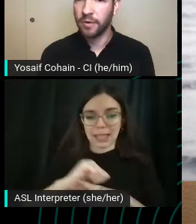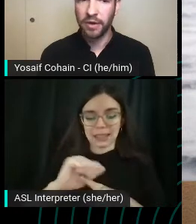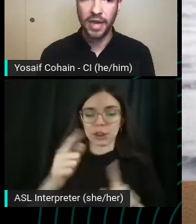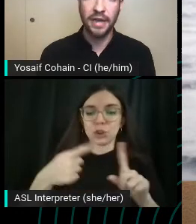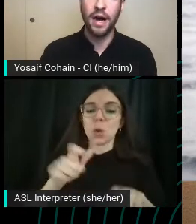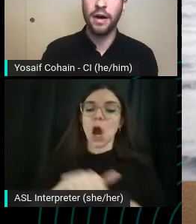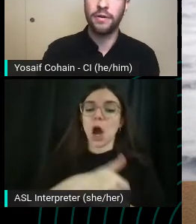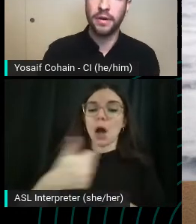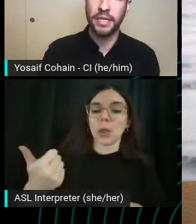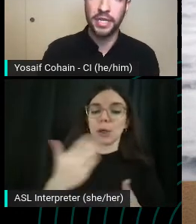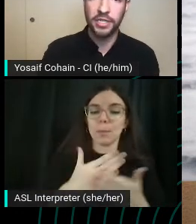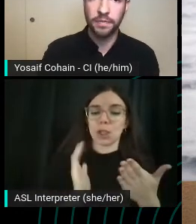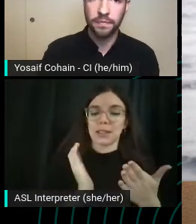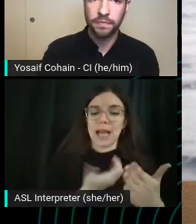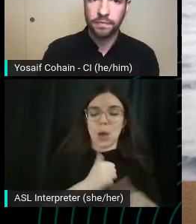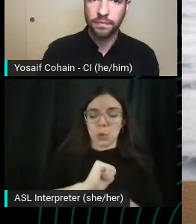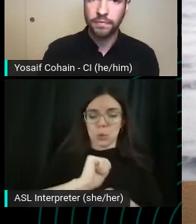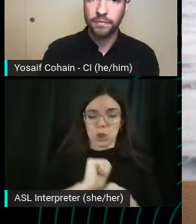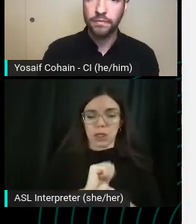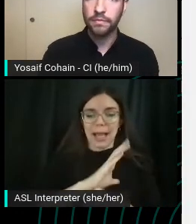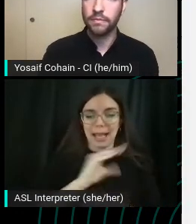of our work and our organization?